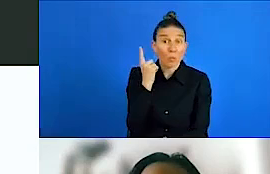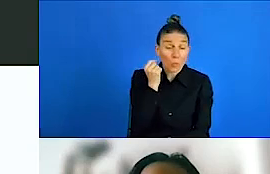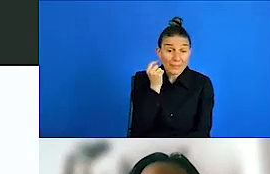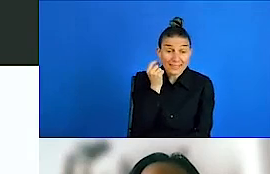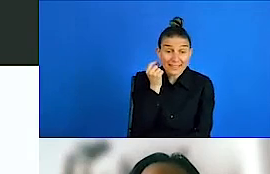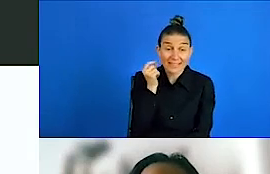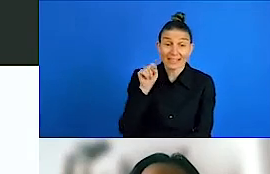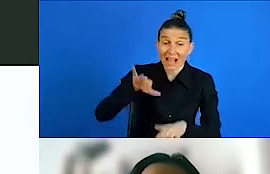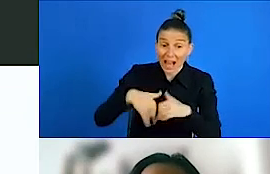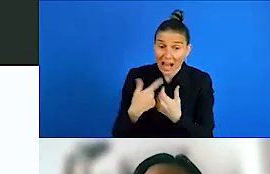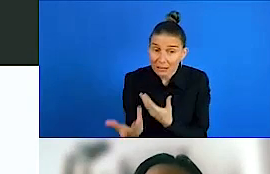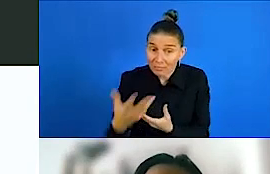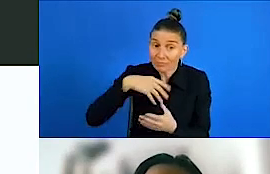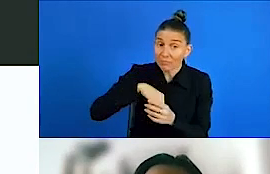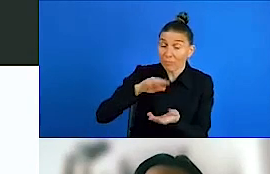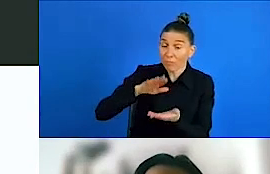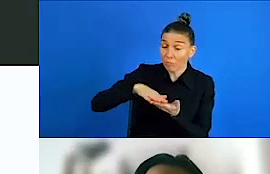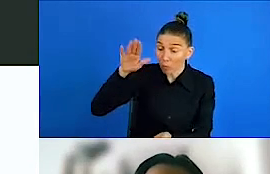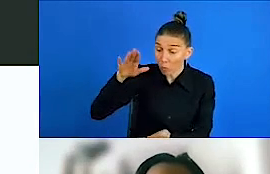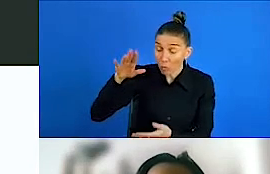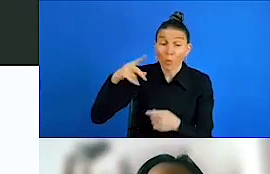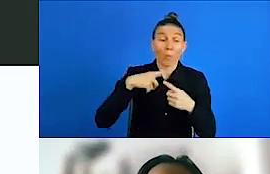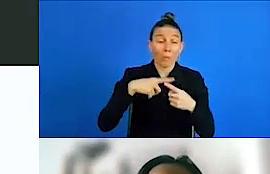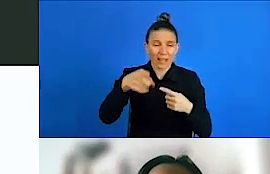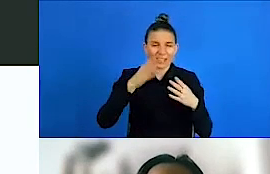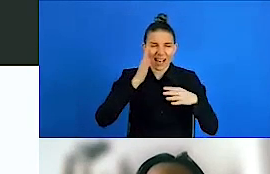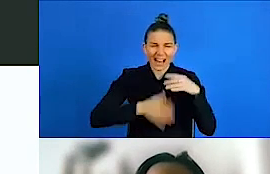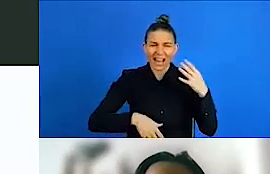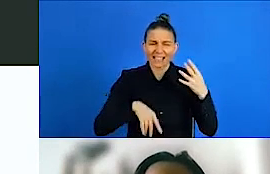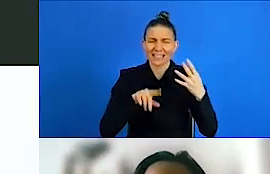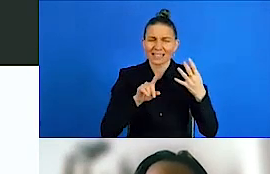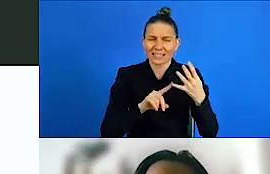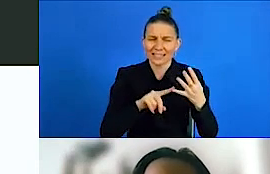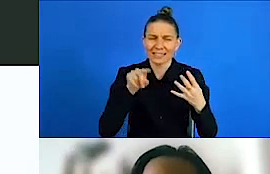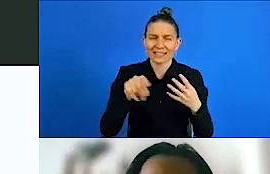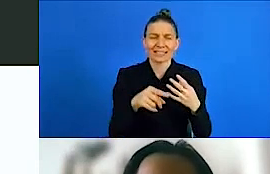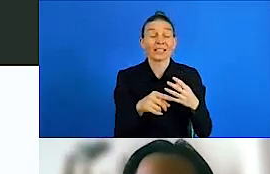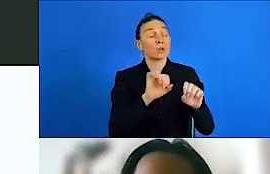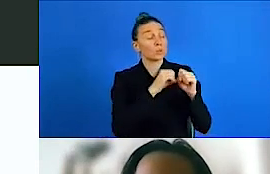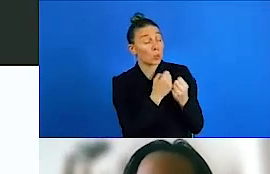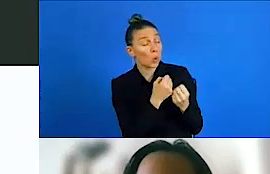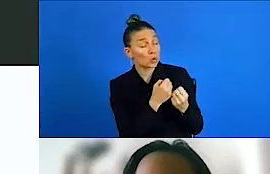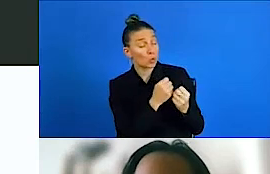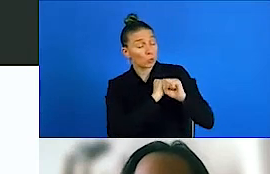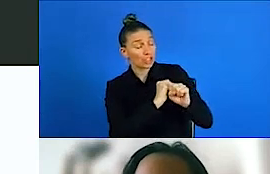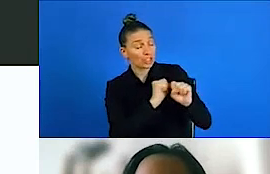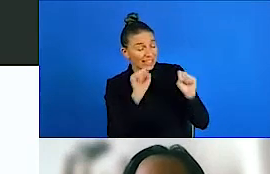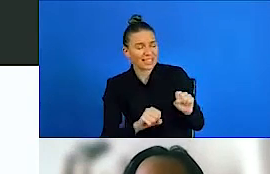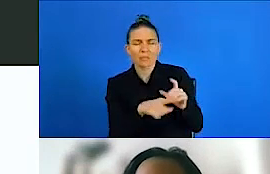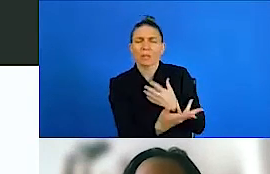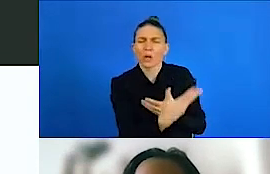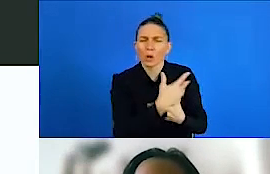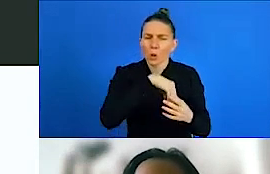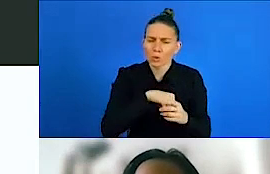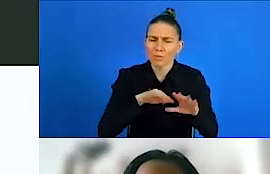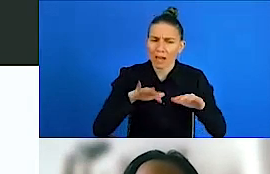disability in advocacy. And finally, we have the inclusive social protection systems that's going to share some